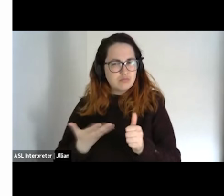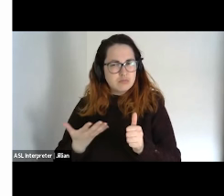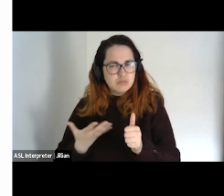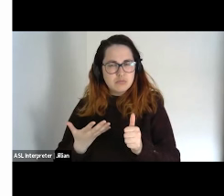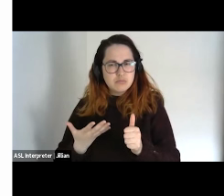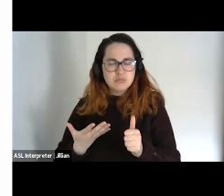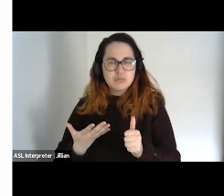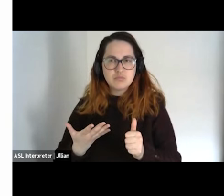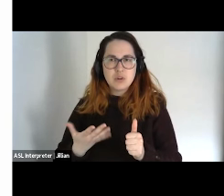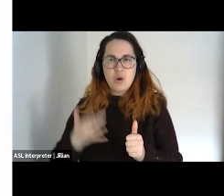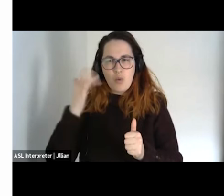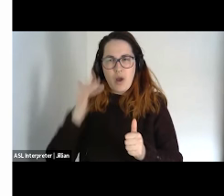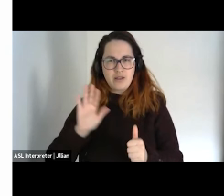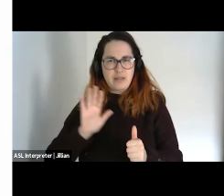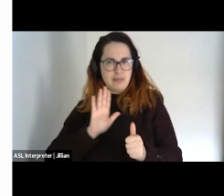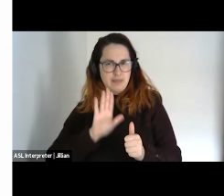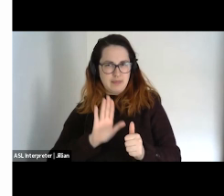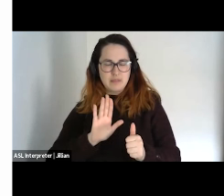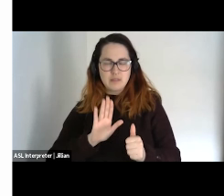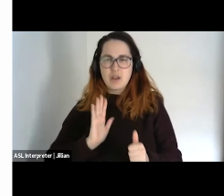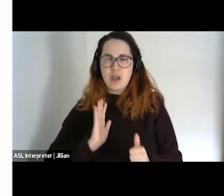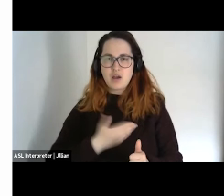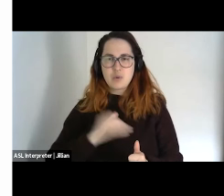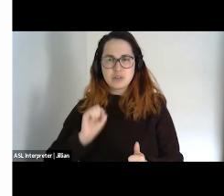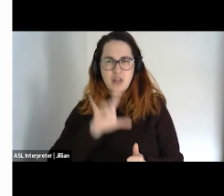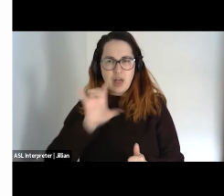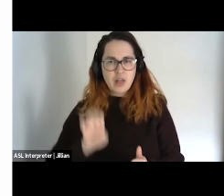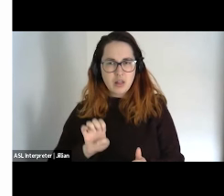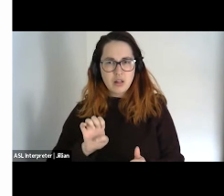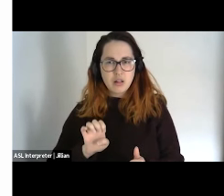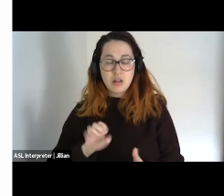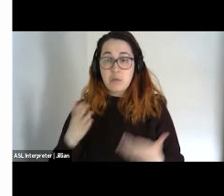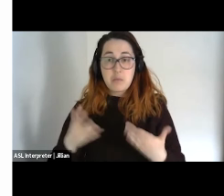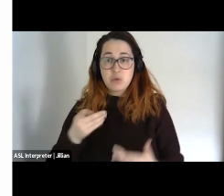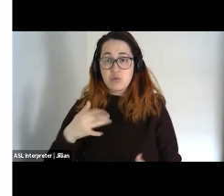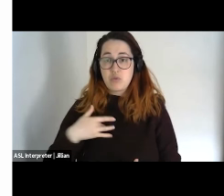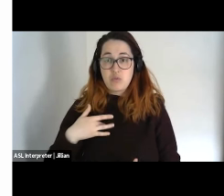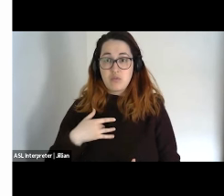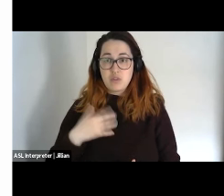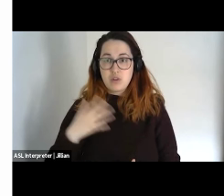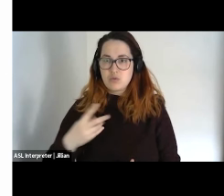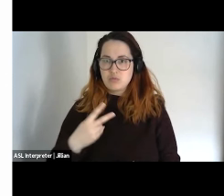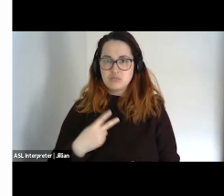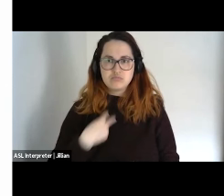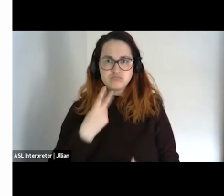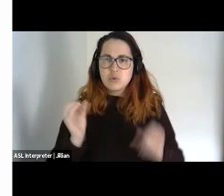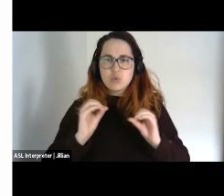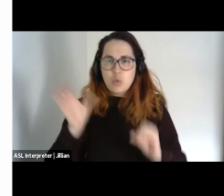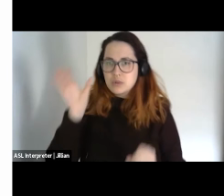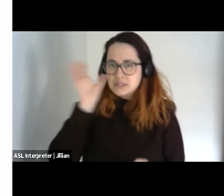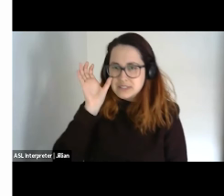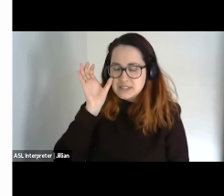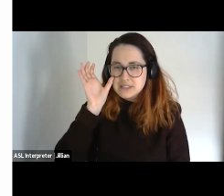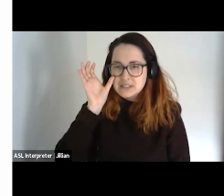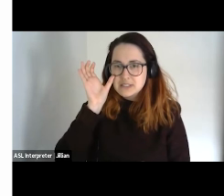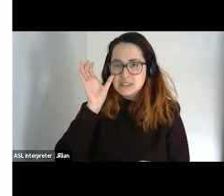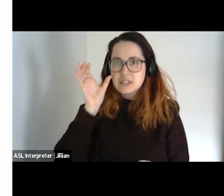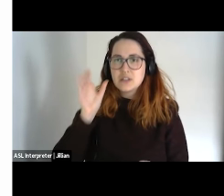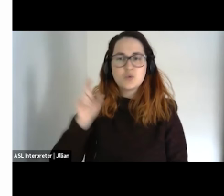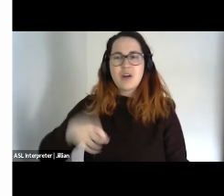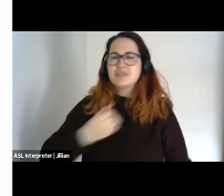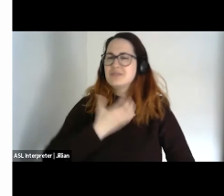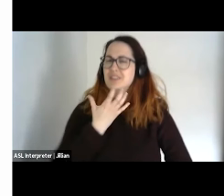that specific communication style? Perhaps you felt like your voice wasn't heard before, and you therefore need to shout